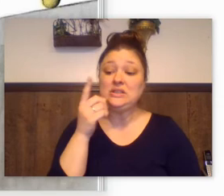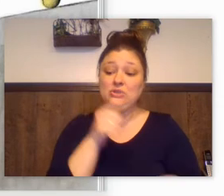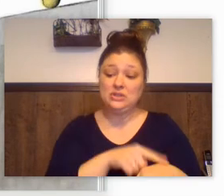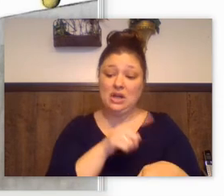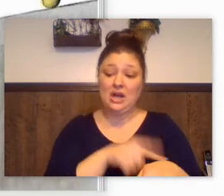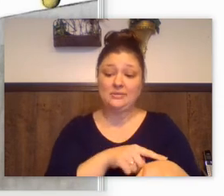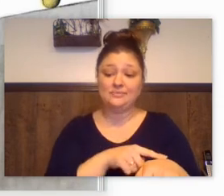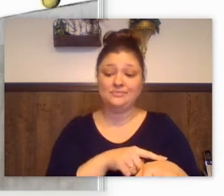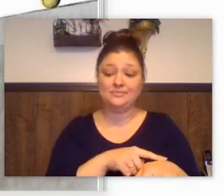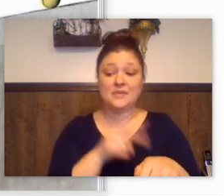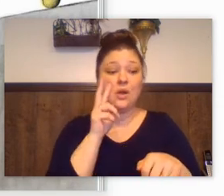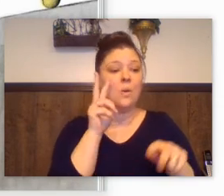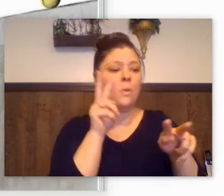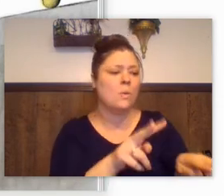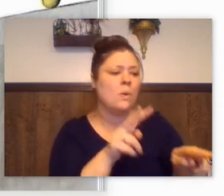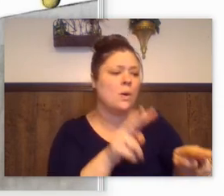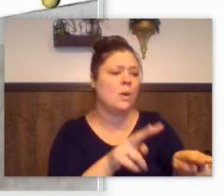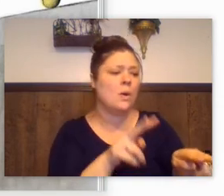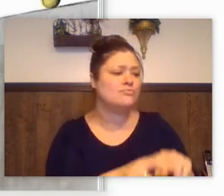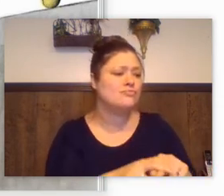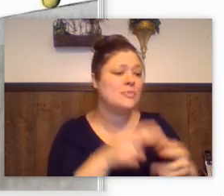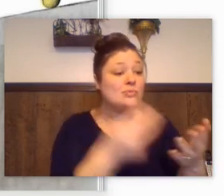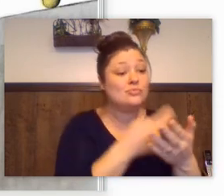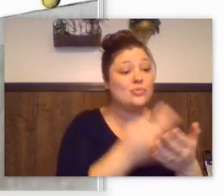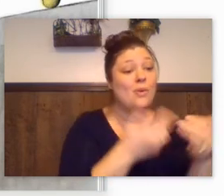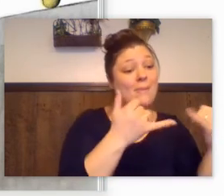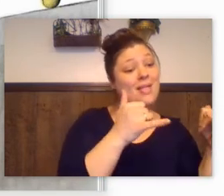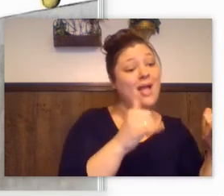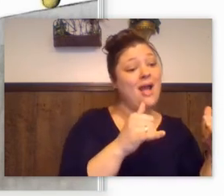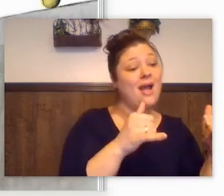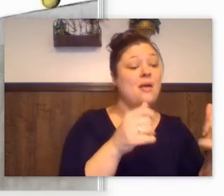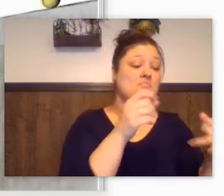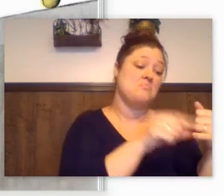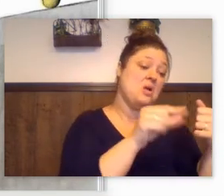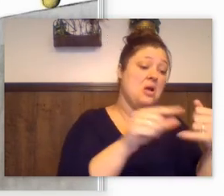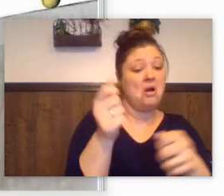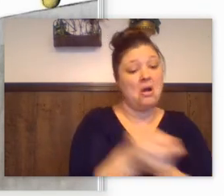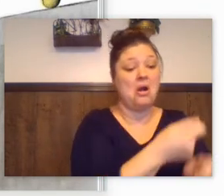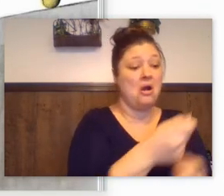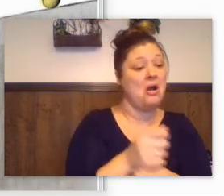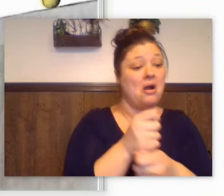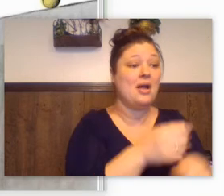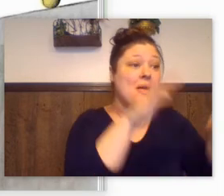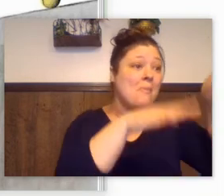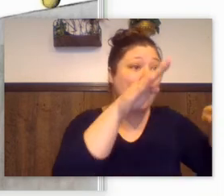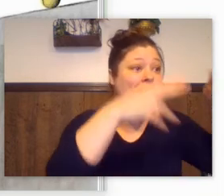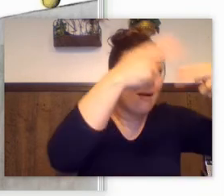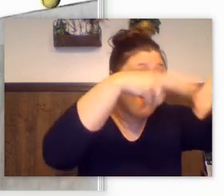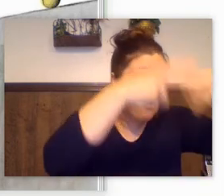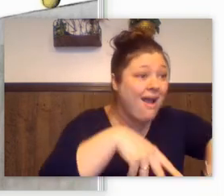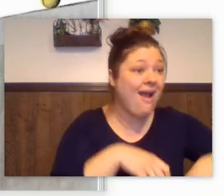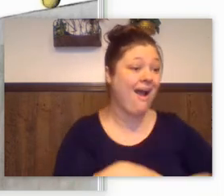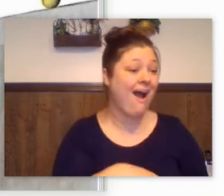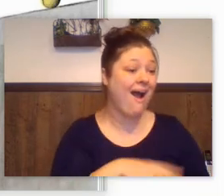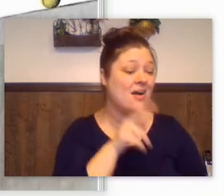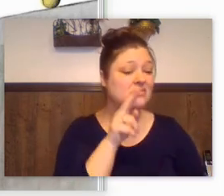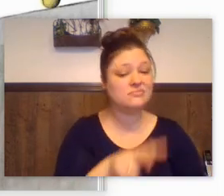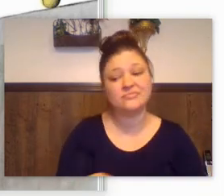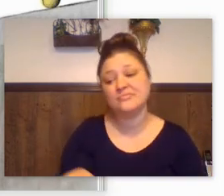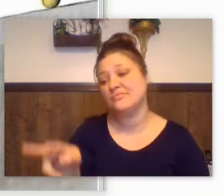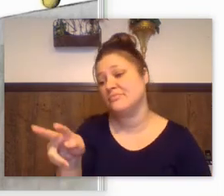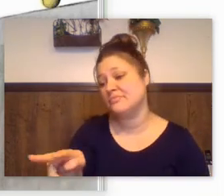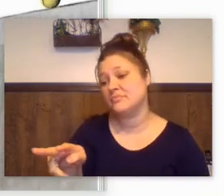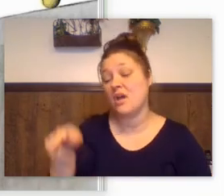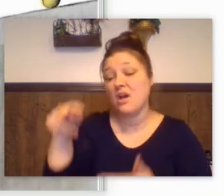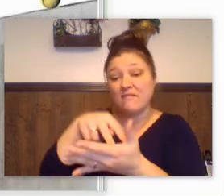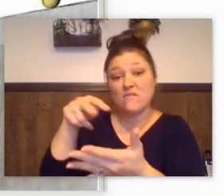At dinner time, he watched from the drawer while the spoons played pea hockey and skillfully balanced boiled eggs. He sat off to the side while